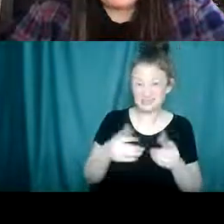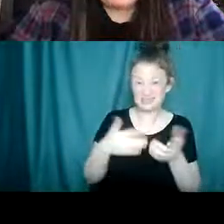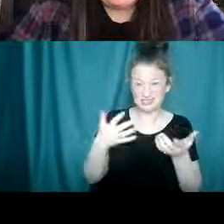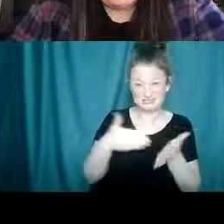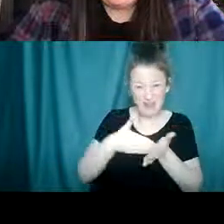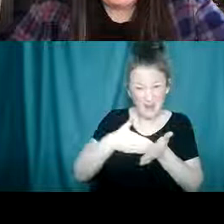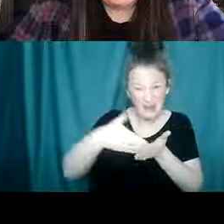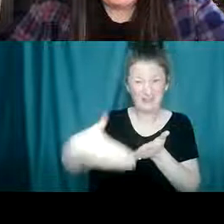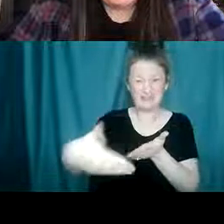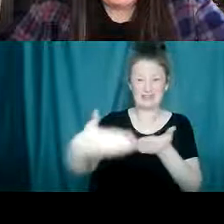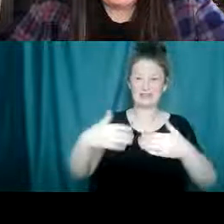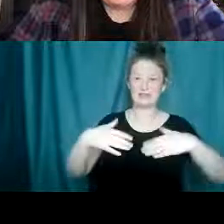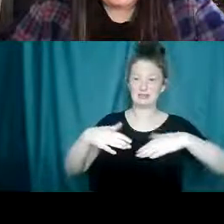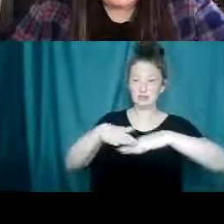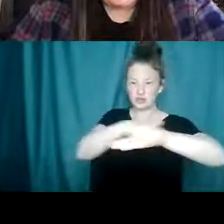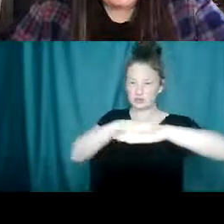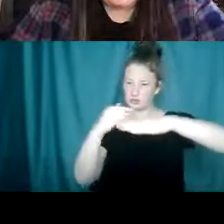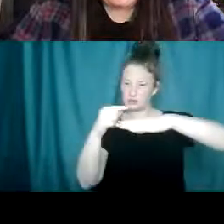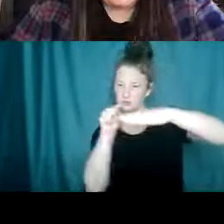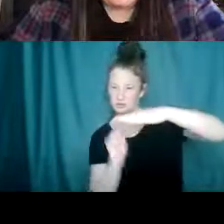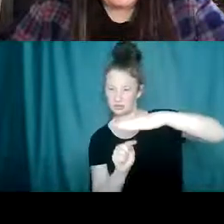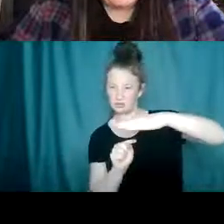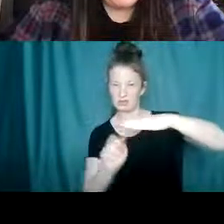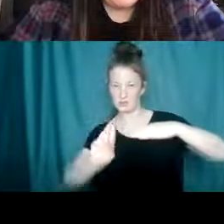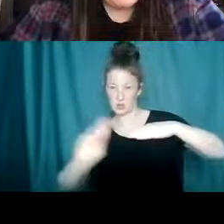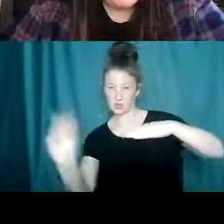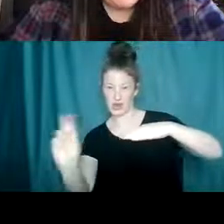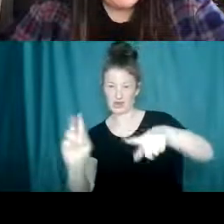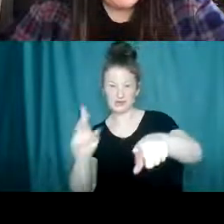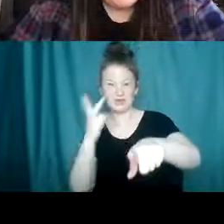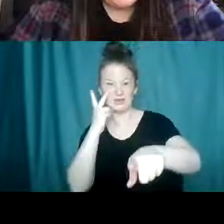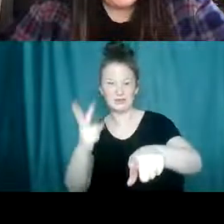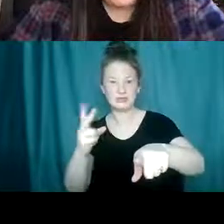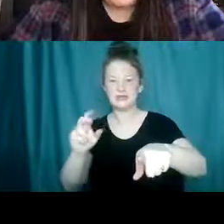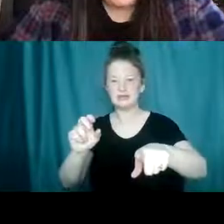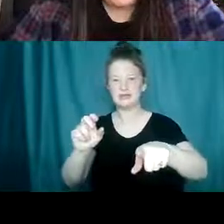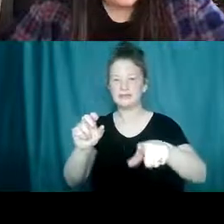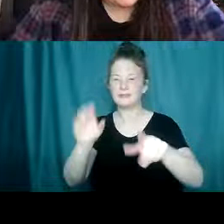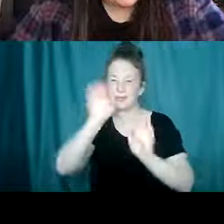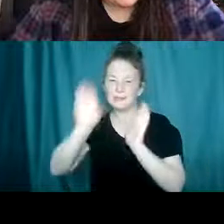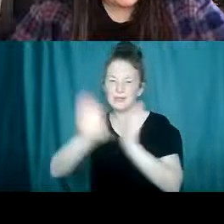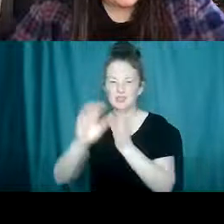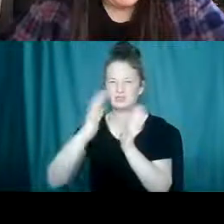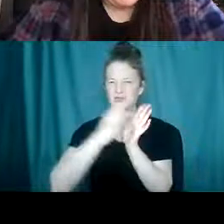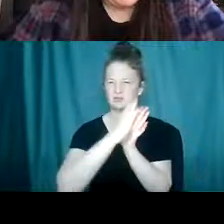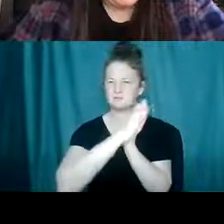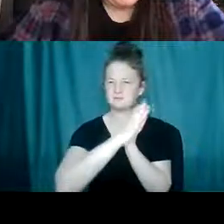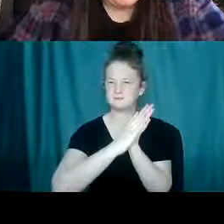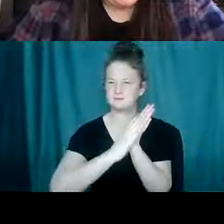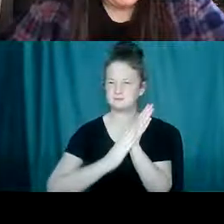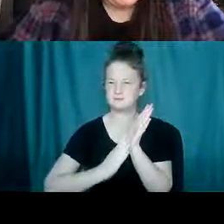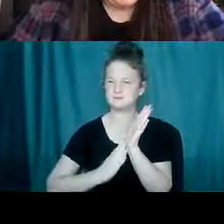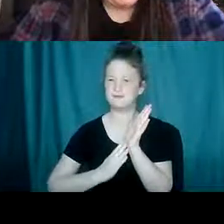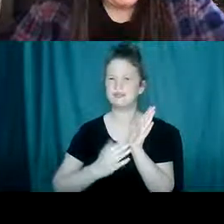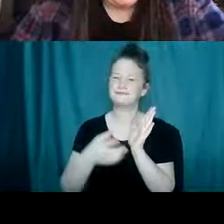In the subsurface, we see on the right-hand side, this is an SEM image. So how to picture this is